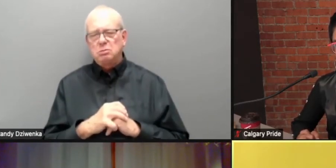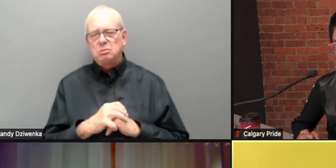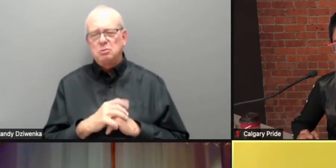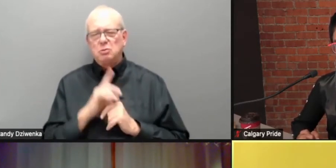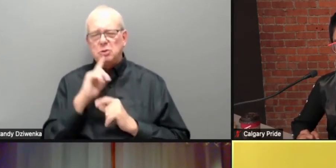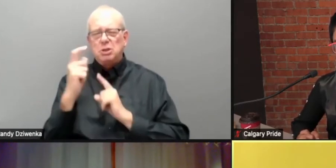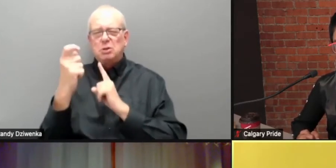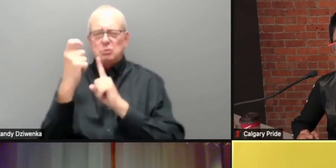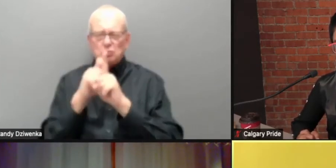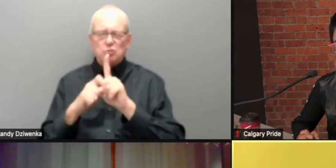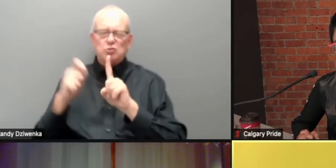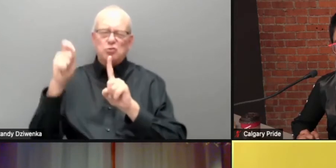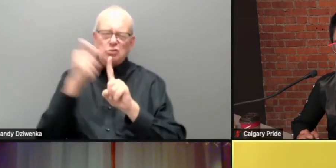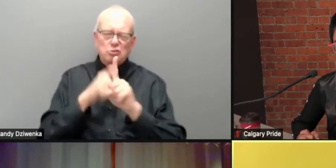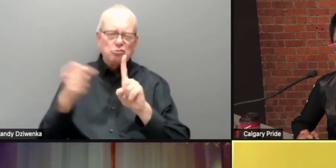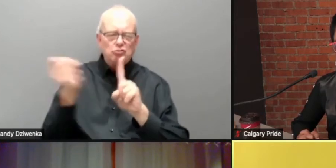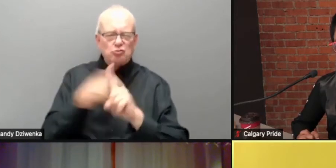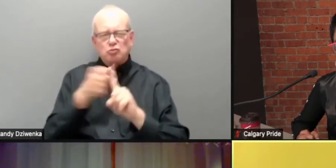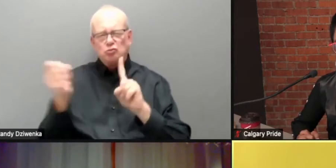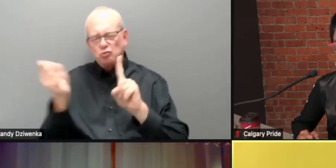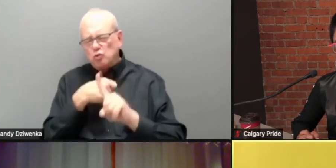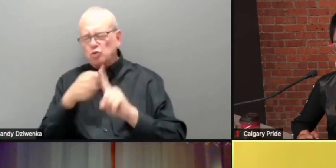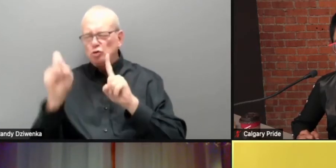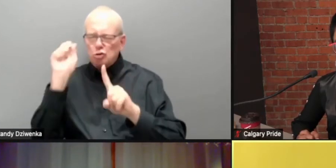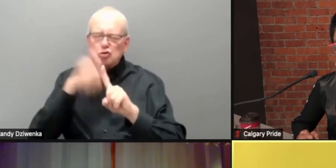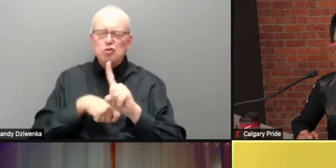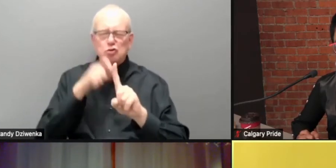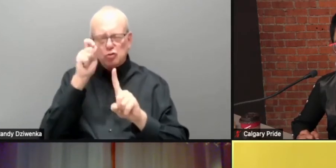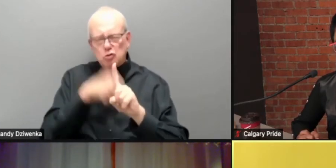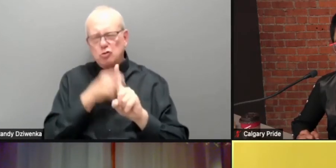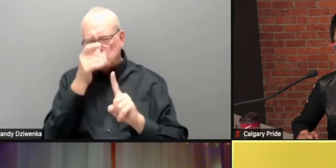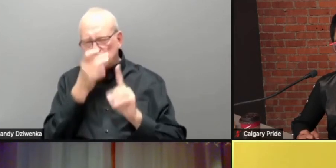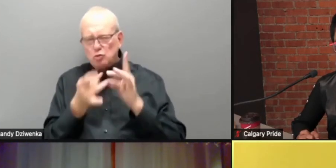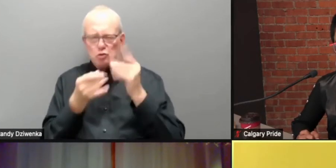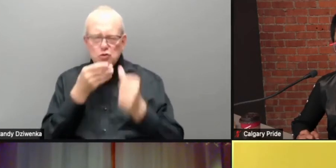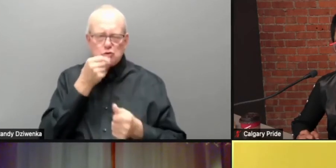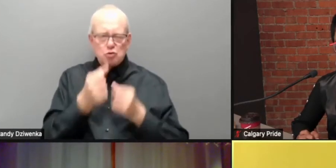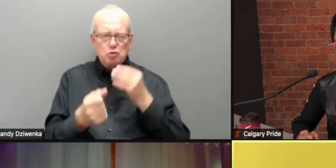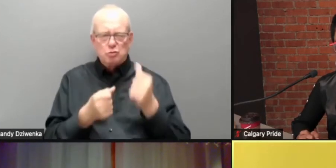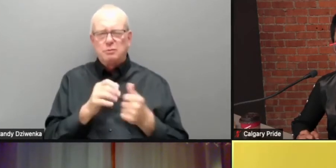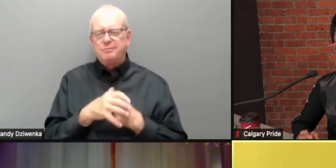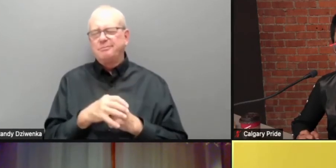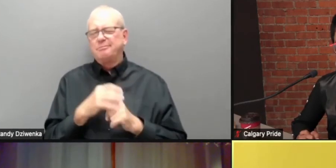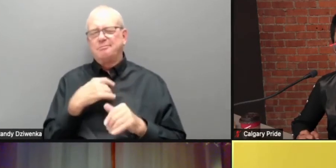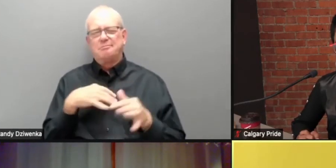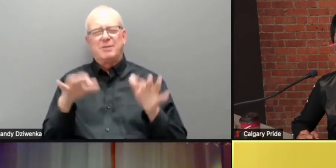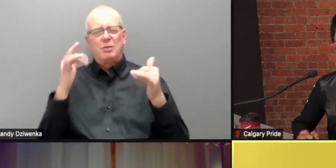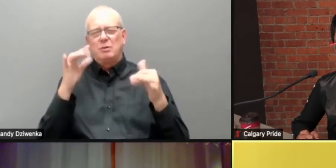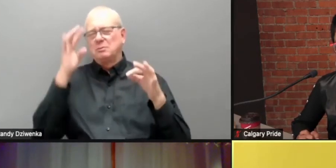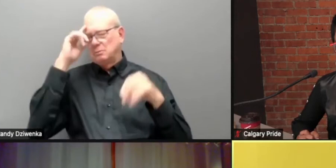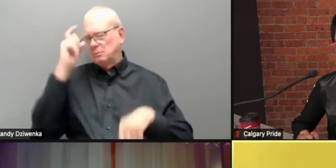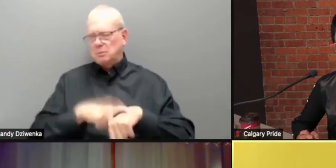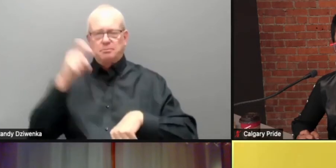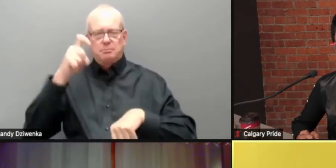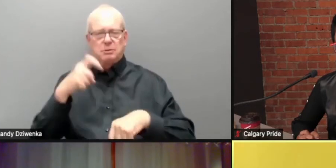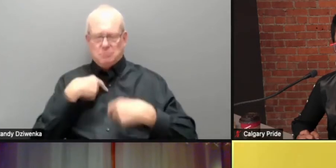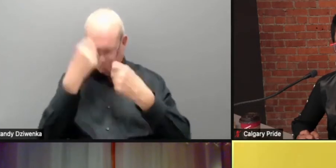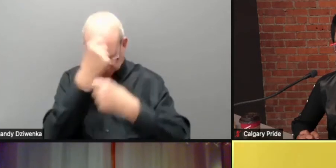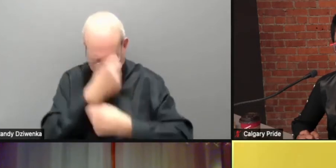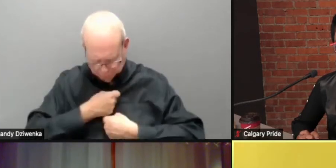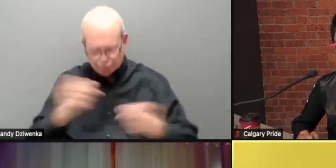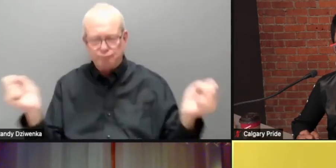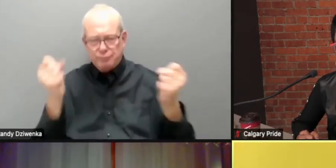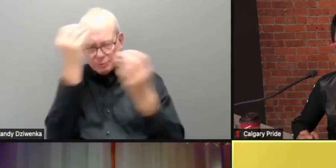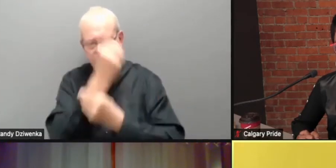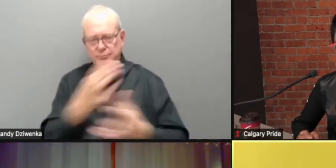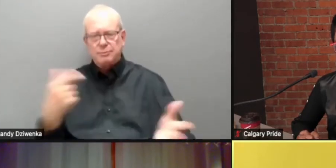me to take the step. And they always used to threaten me that, look, you're doing things which are not acceptable by the